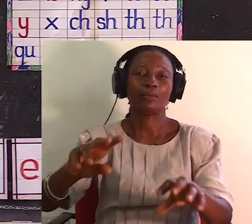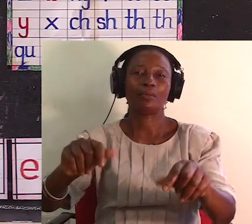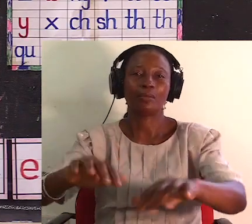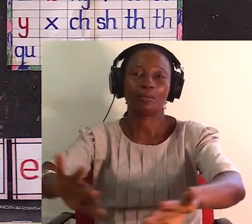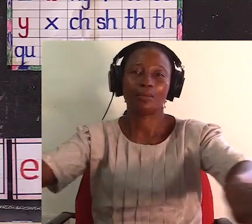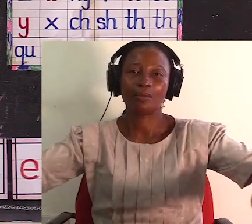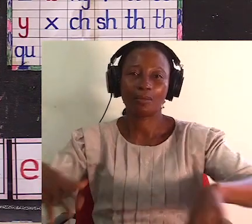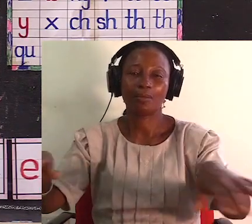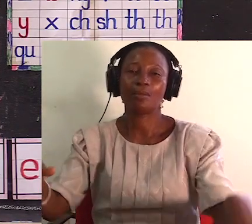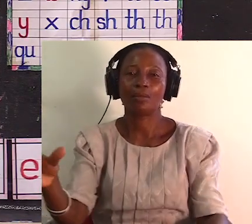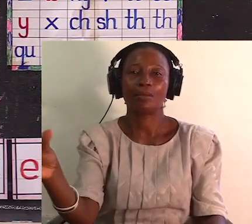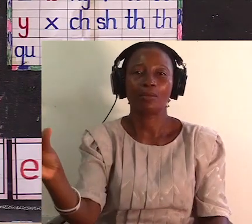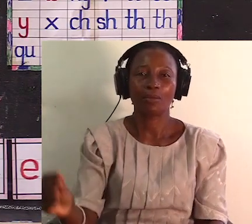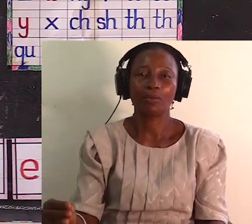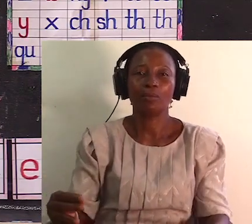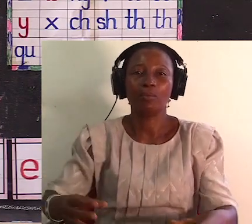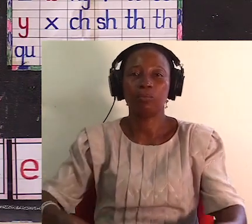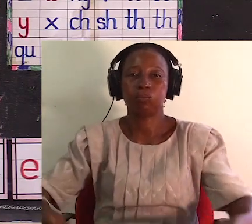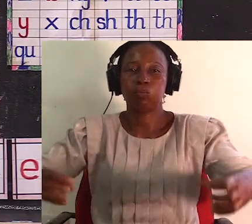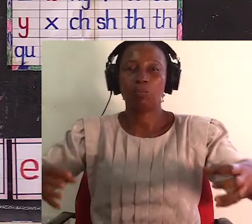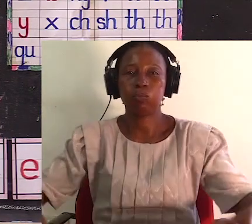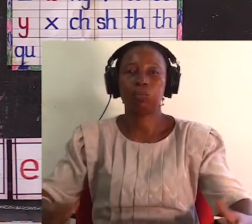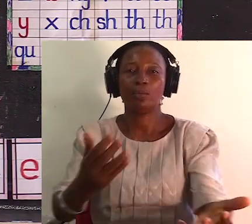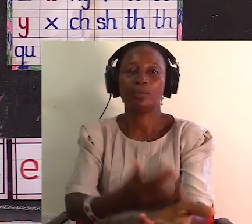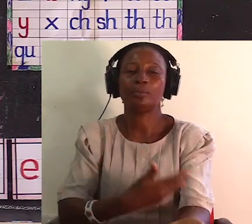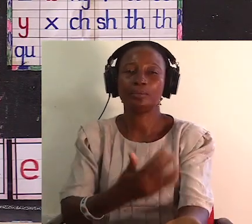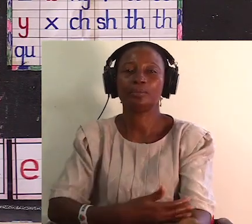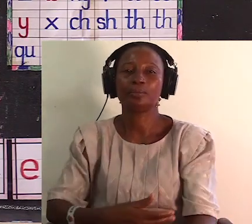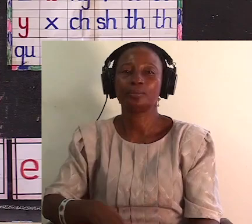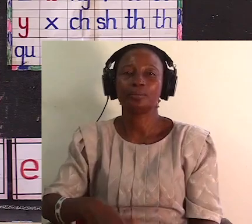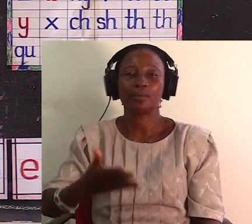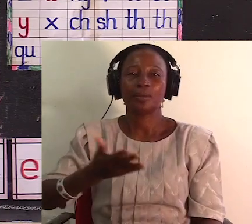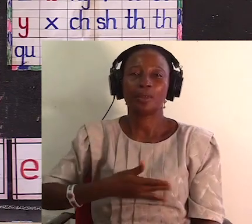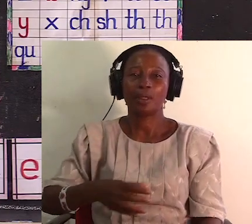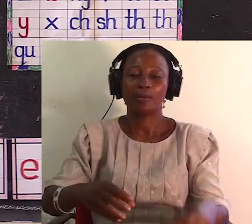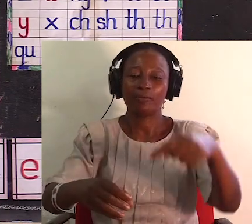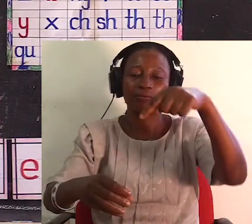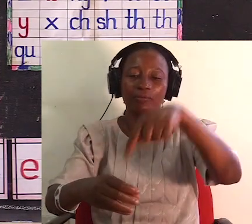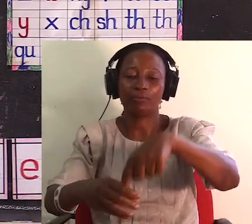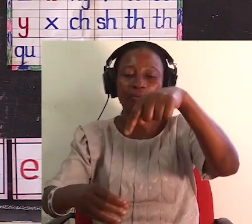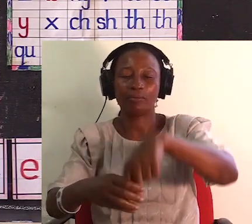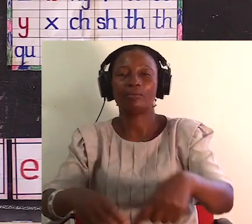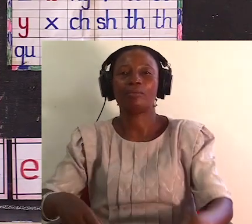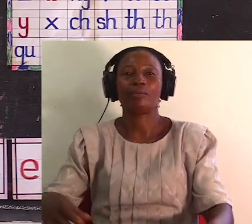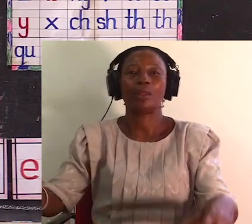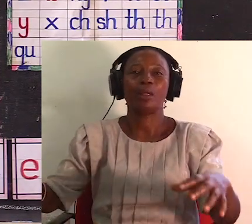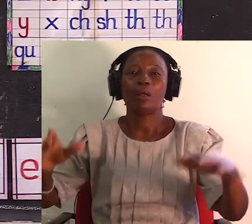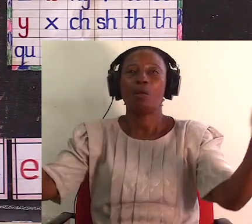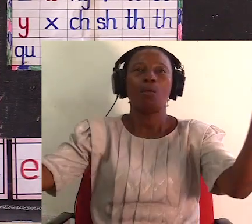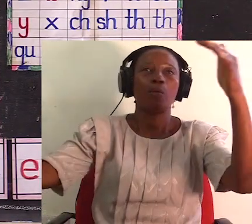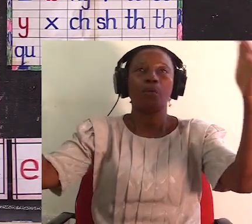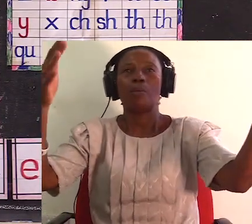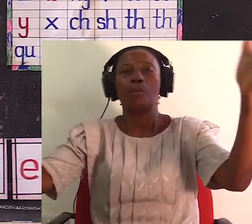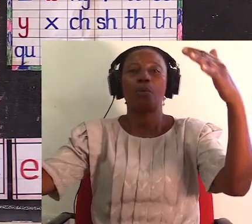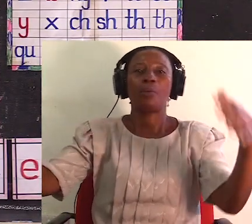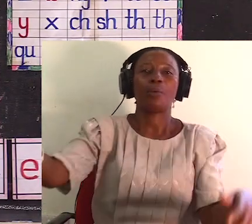a floating fish. It got a hole, the air came